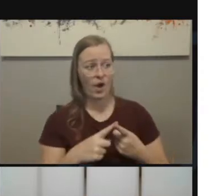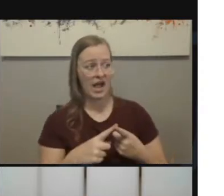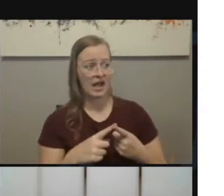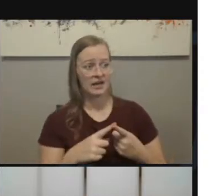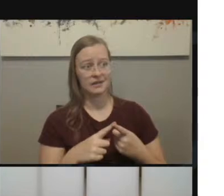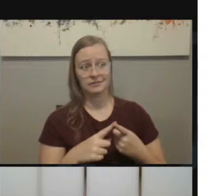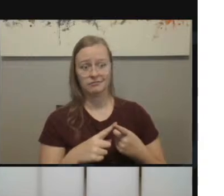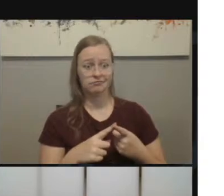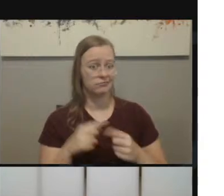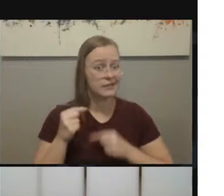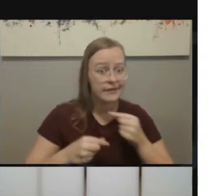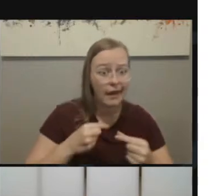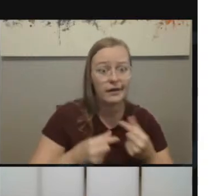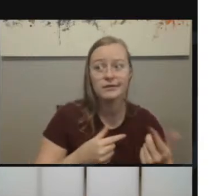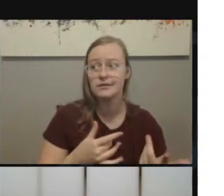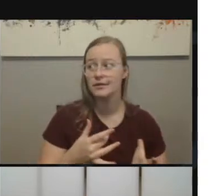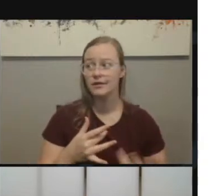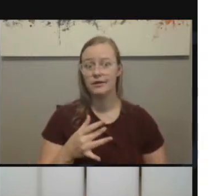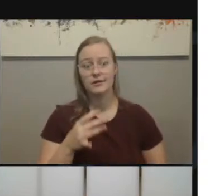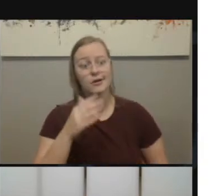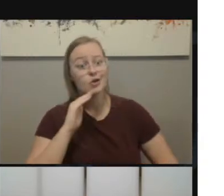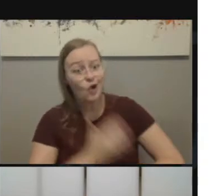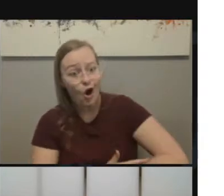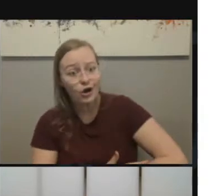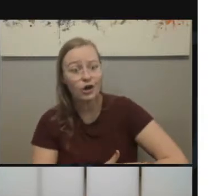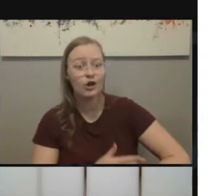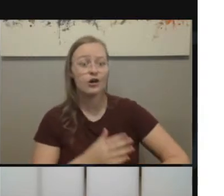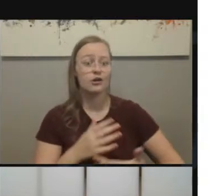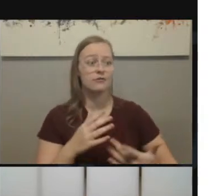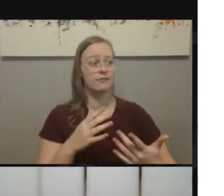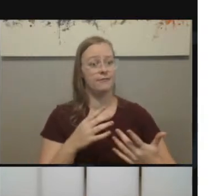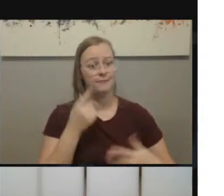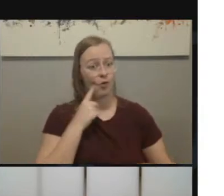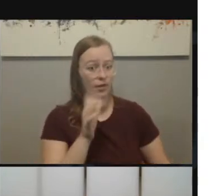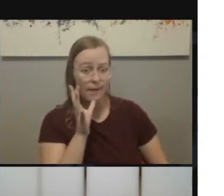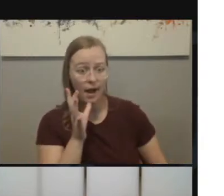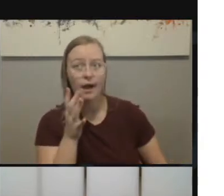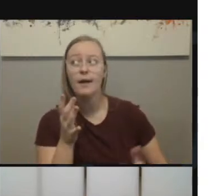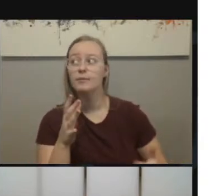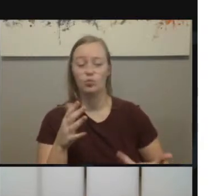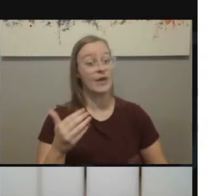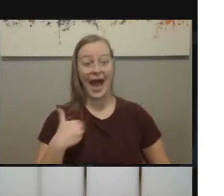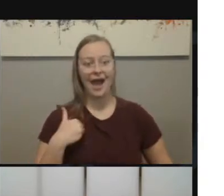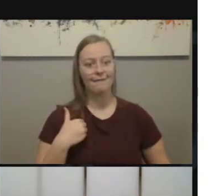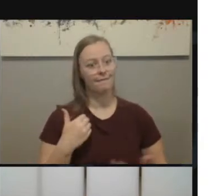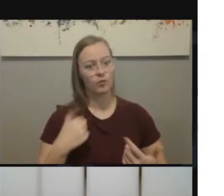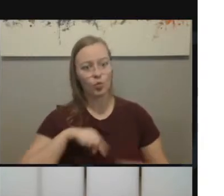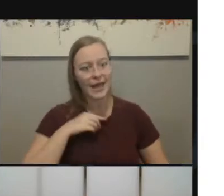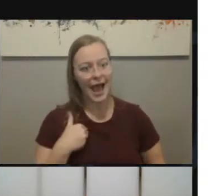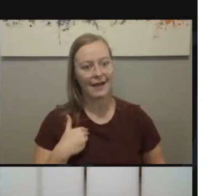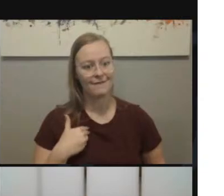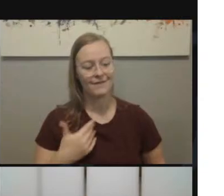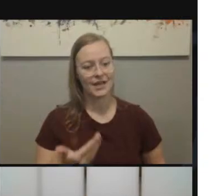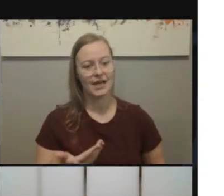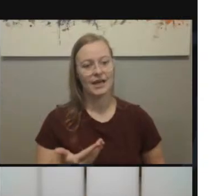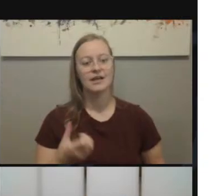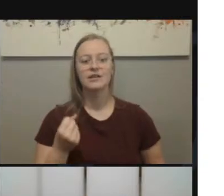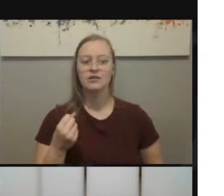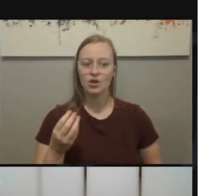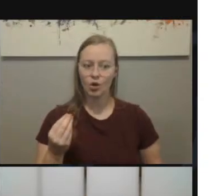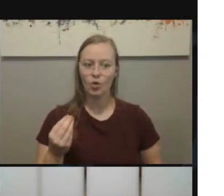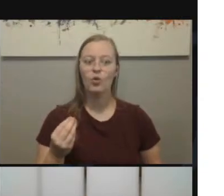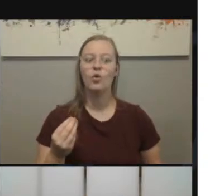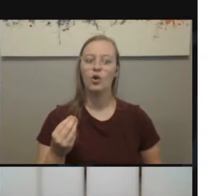descent, daughter of a particular mother, we have it, and so it